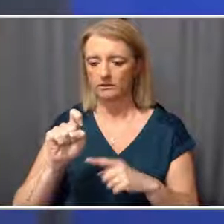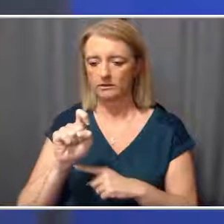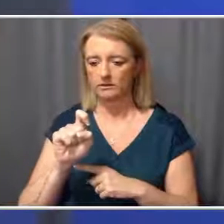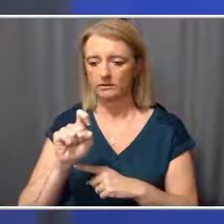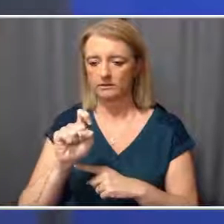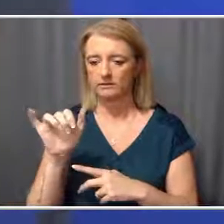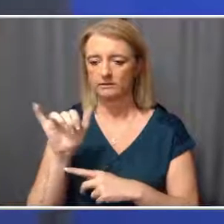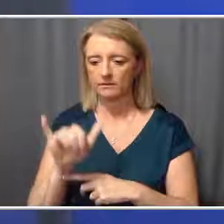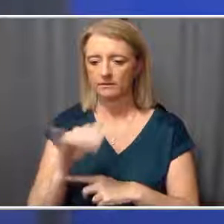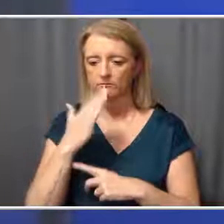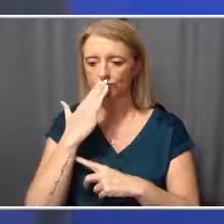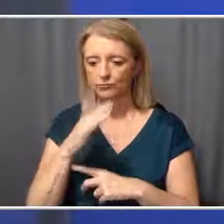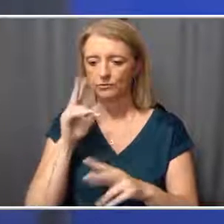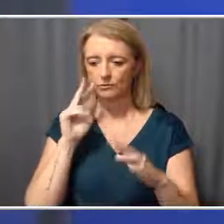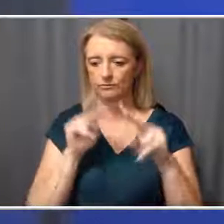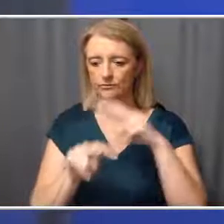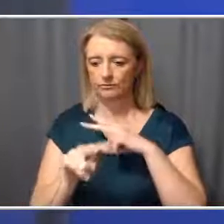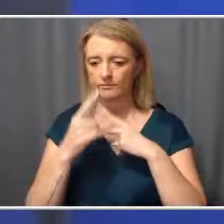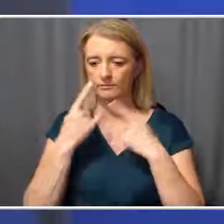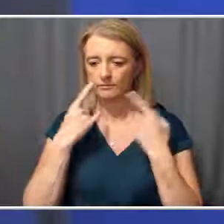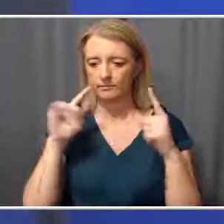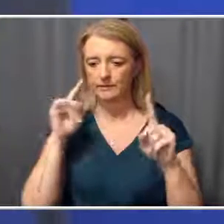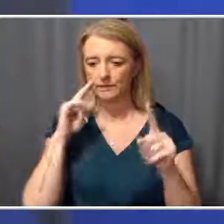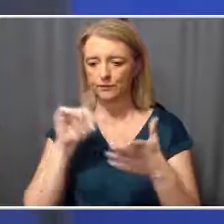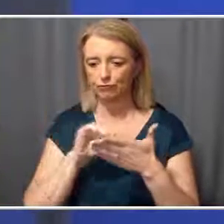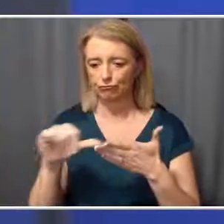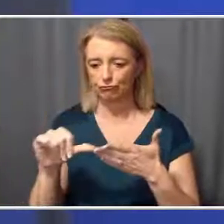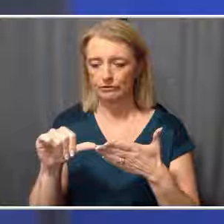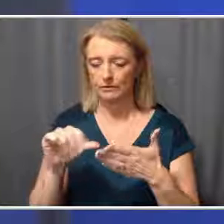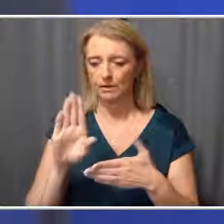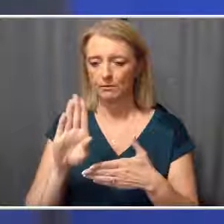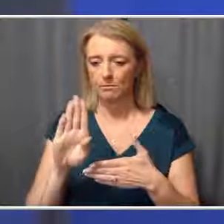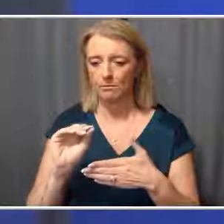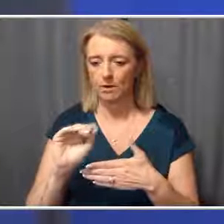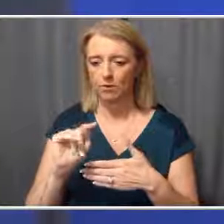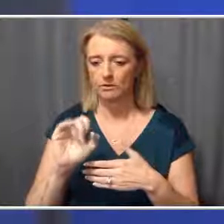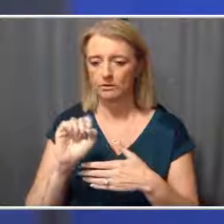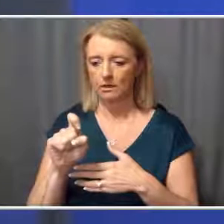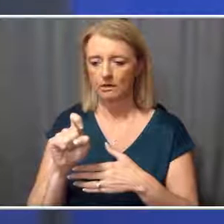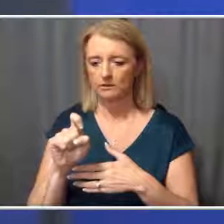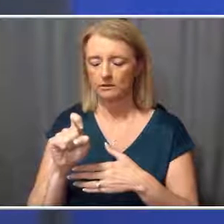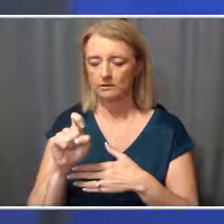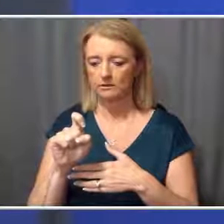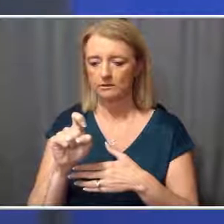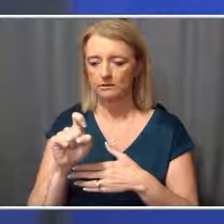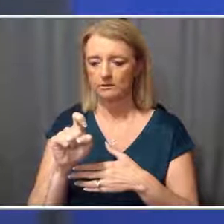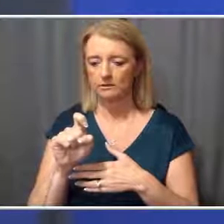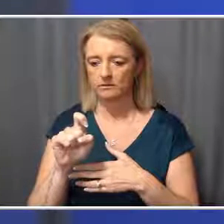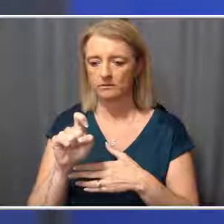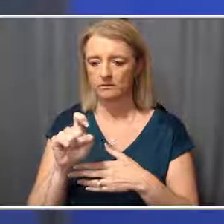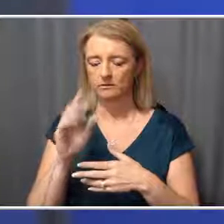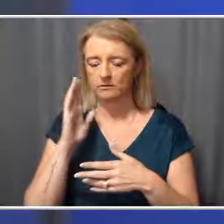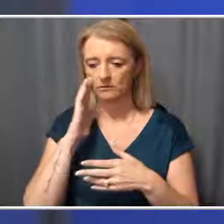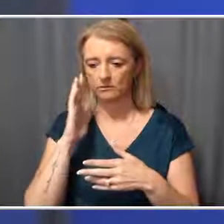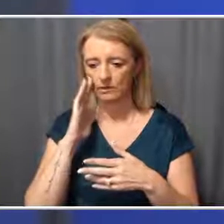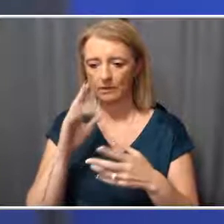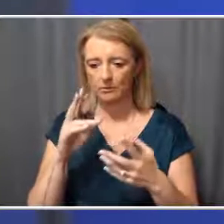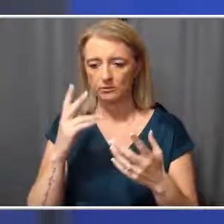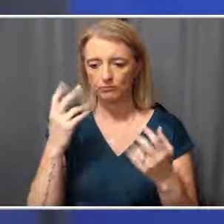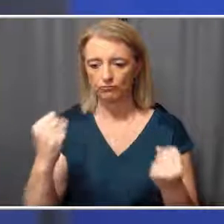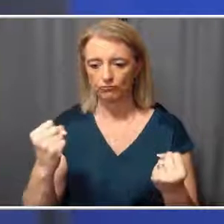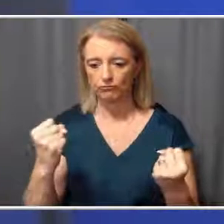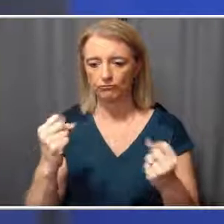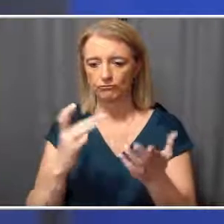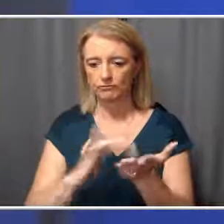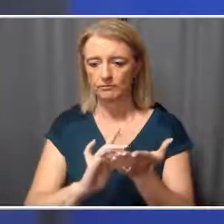intensity of the headaches the patient's experiencing. That's fascinating, and I can see why it works. We've got some video from Sarah's surgery, and before